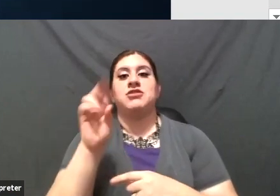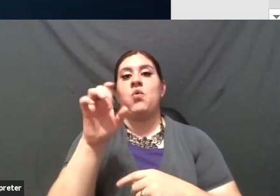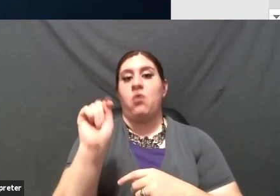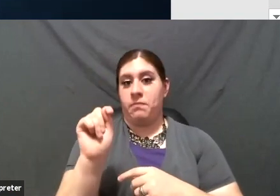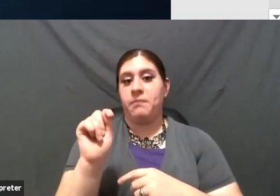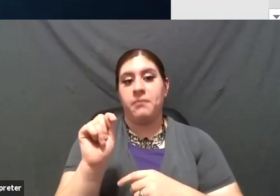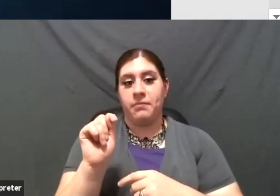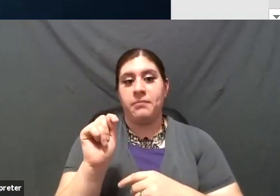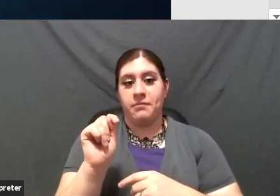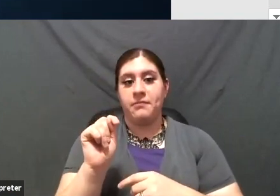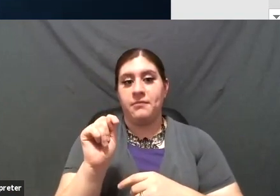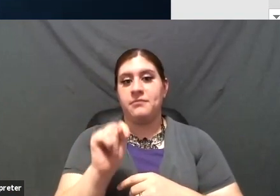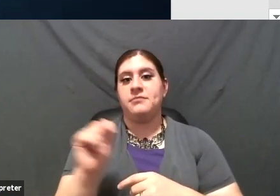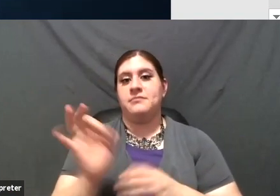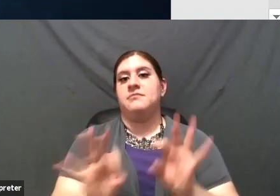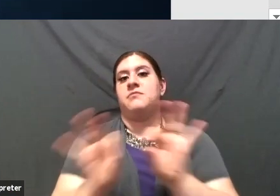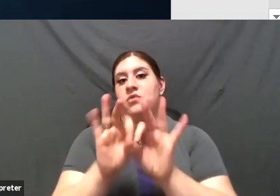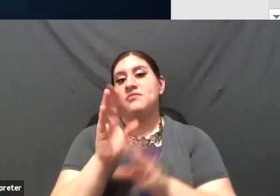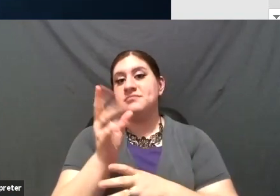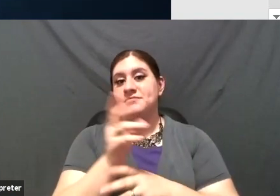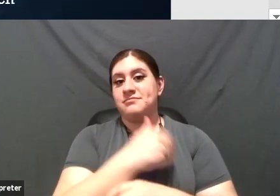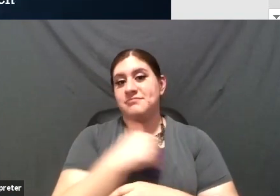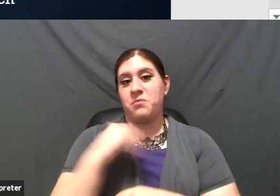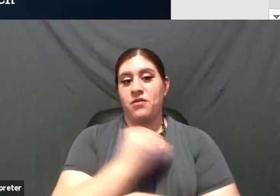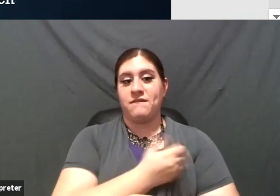an important member of our faculty.